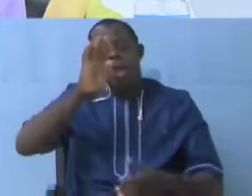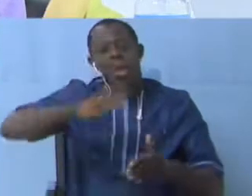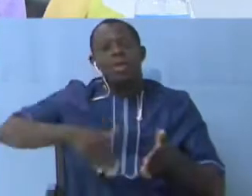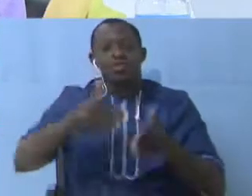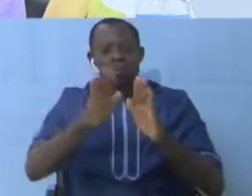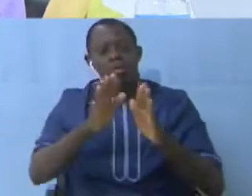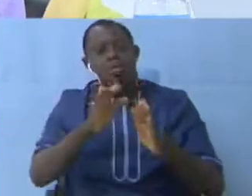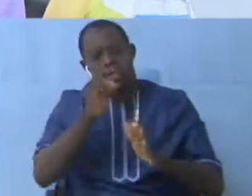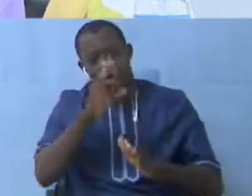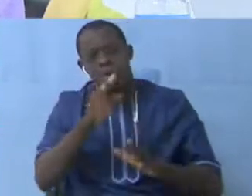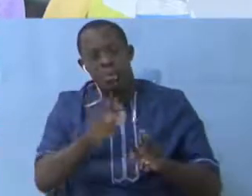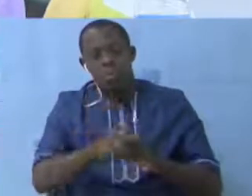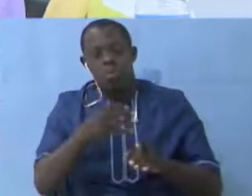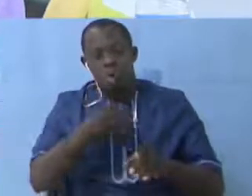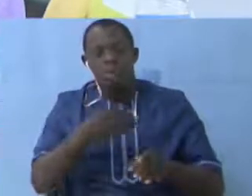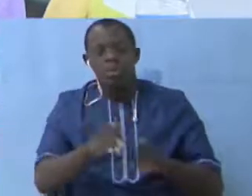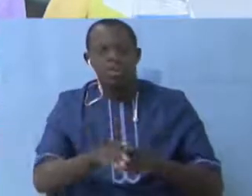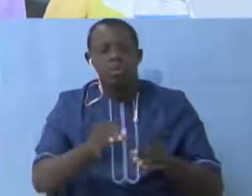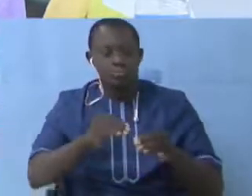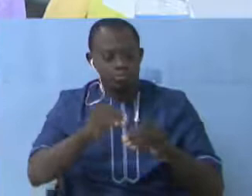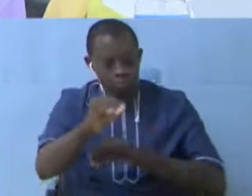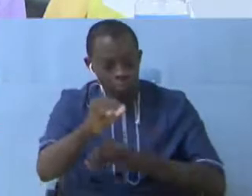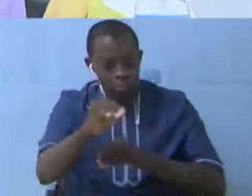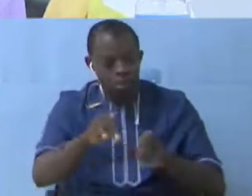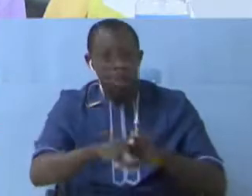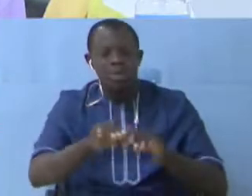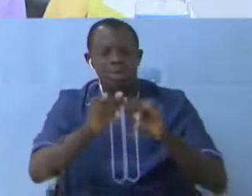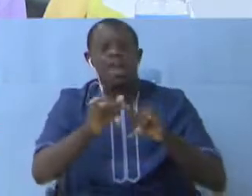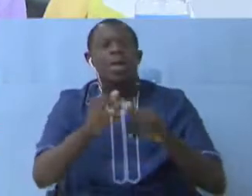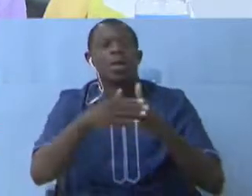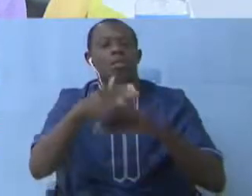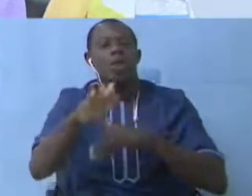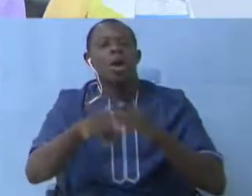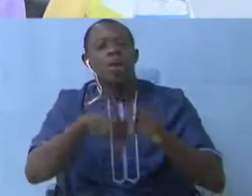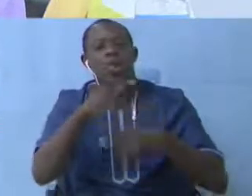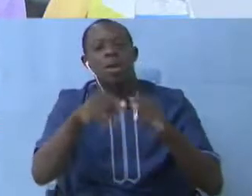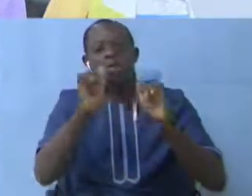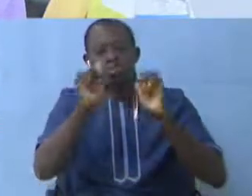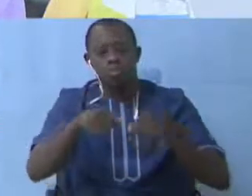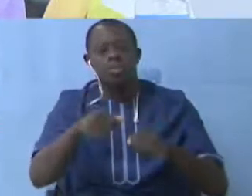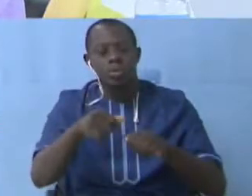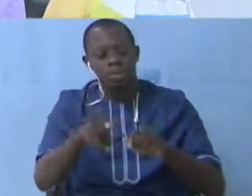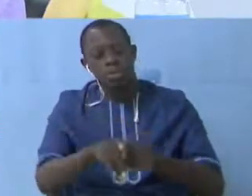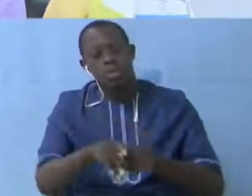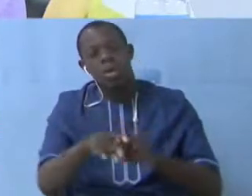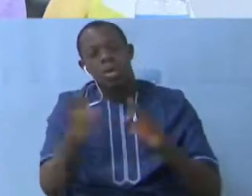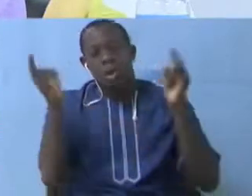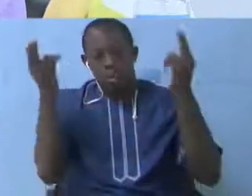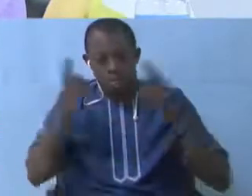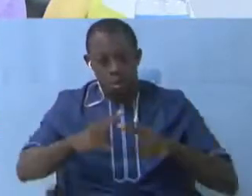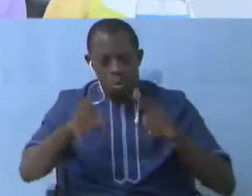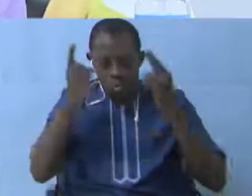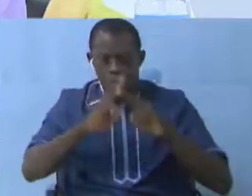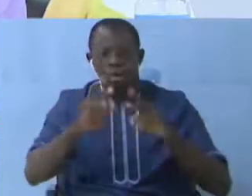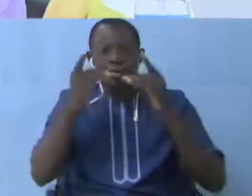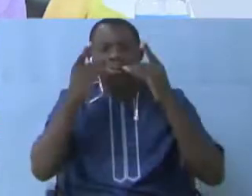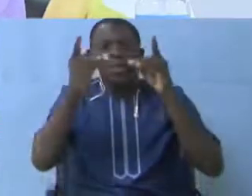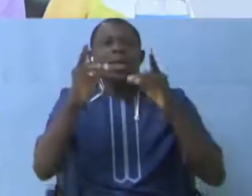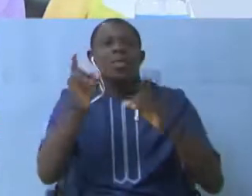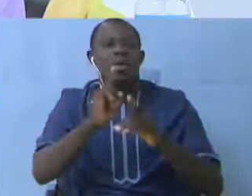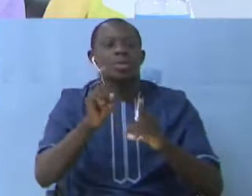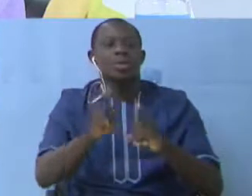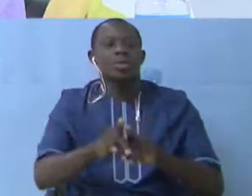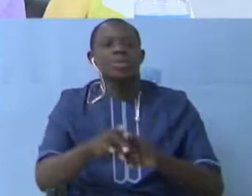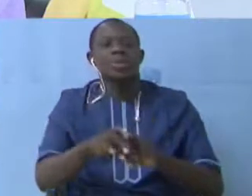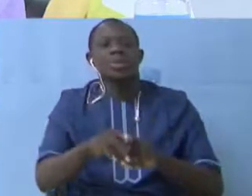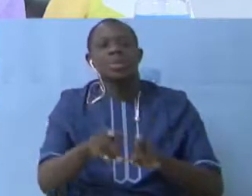will expand and stretch the possibilities, the legal possibilities, by declaring a state of emergency. Dogal bi nga xam